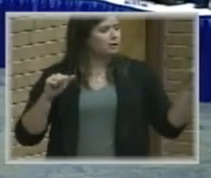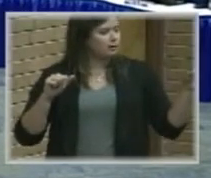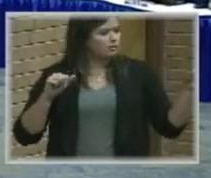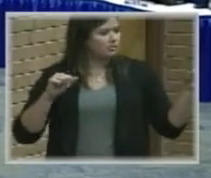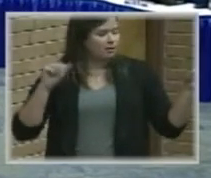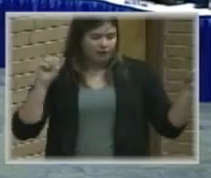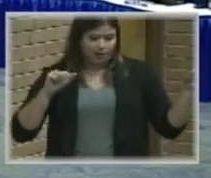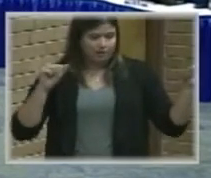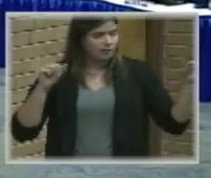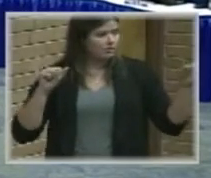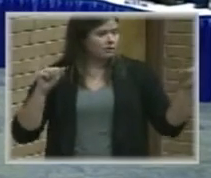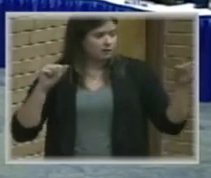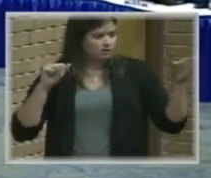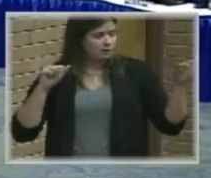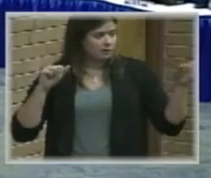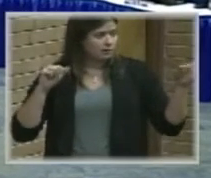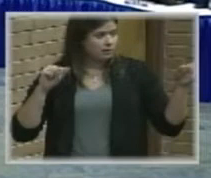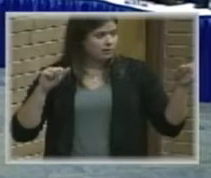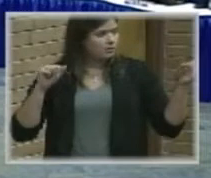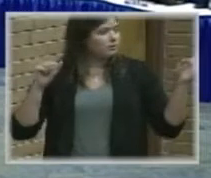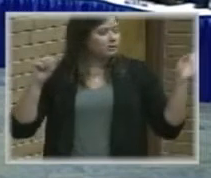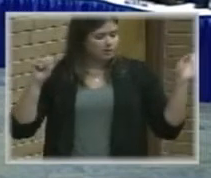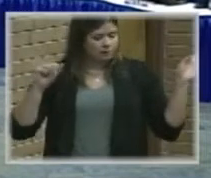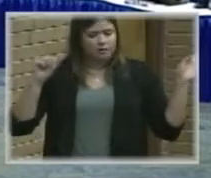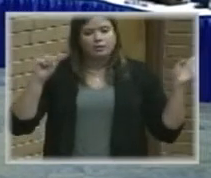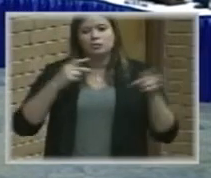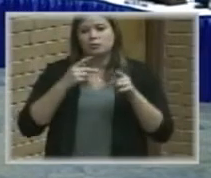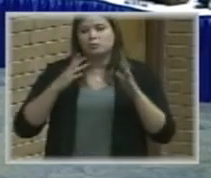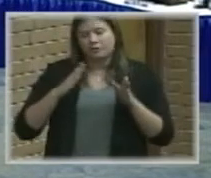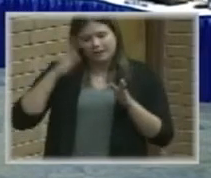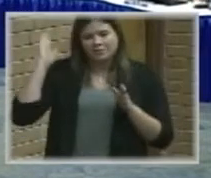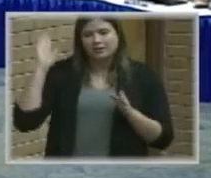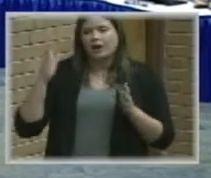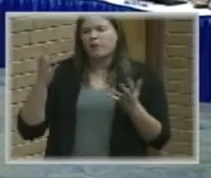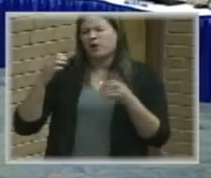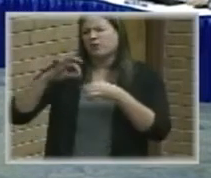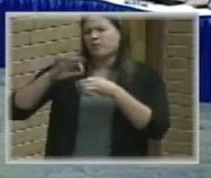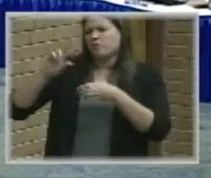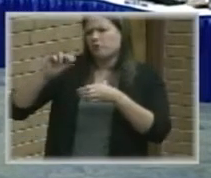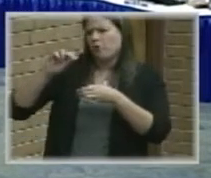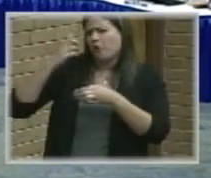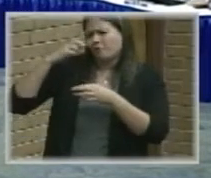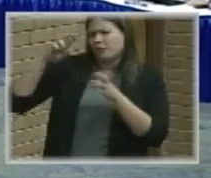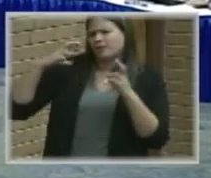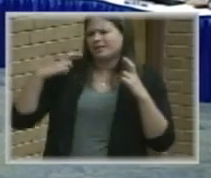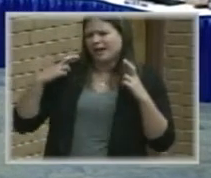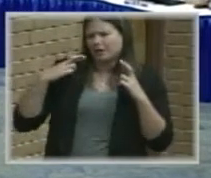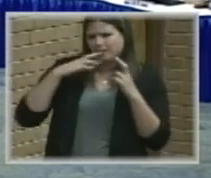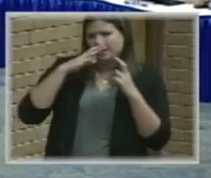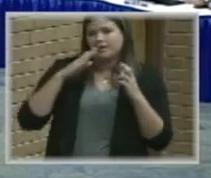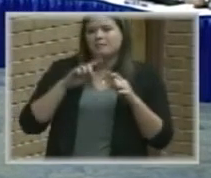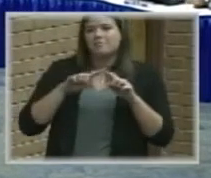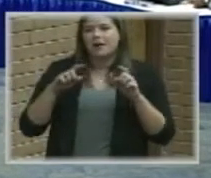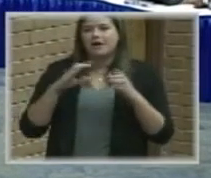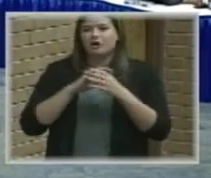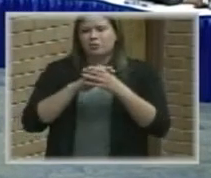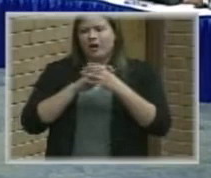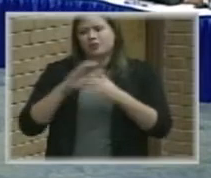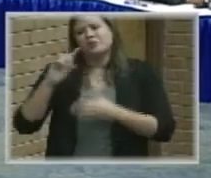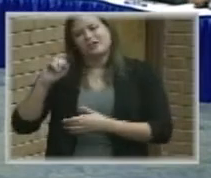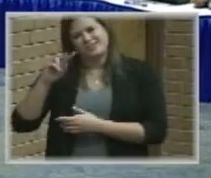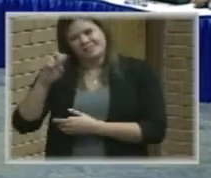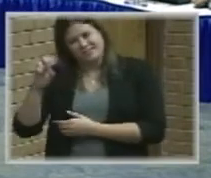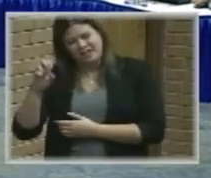Councilmember Corrado? Aye. Supervisor Mealy? Well, I'd like to vote no on that retirement part, but congratulations, Dave. I vote aye.